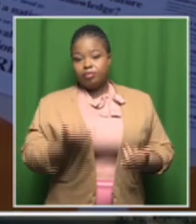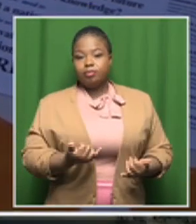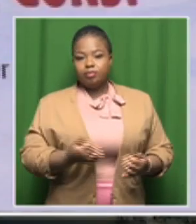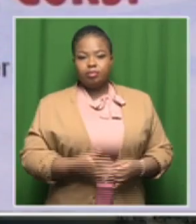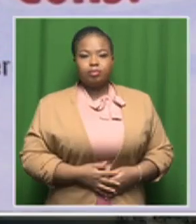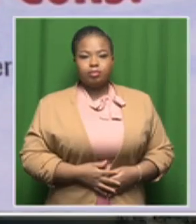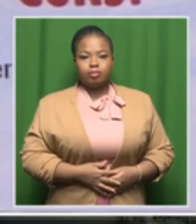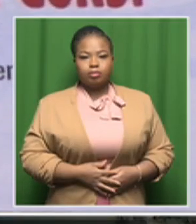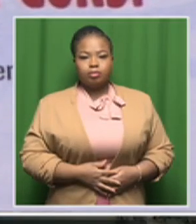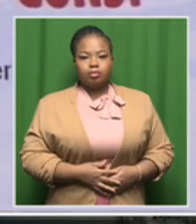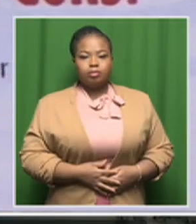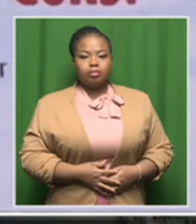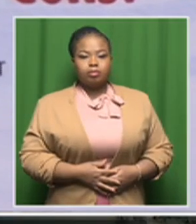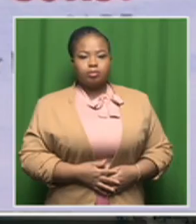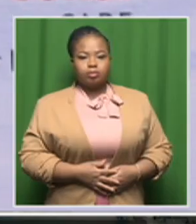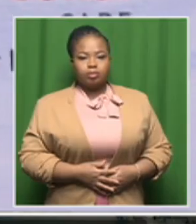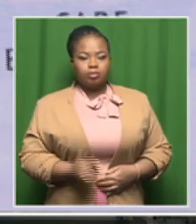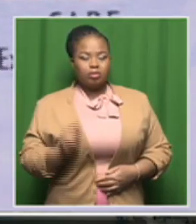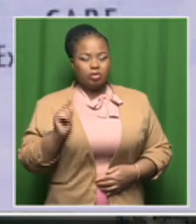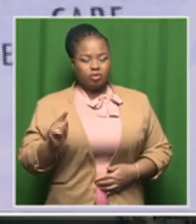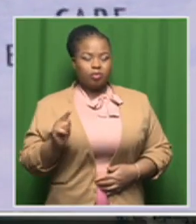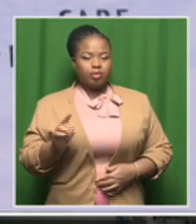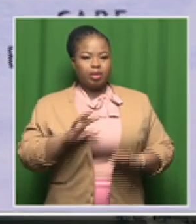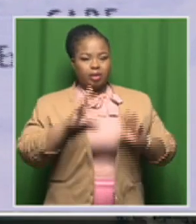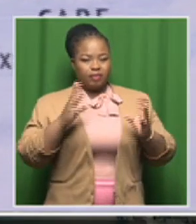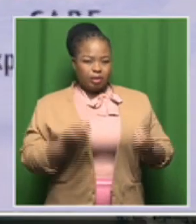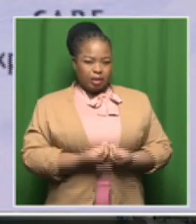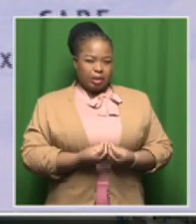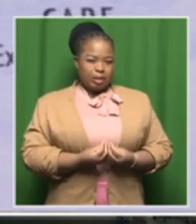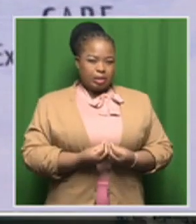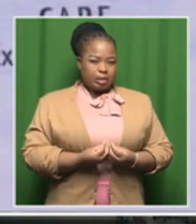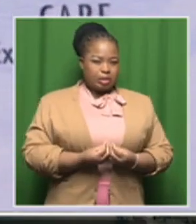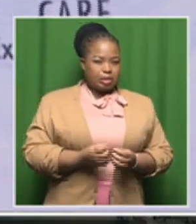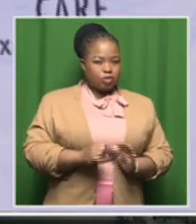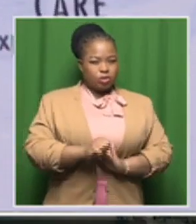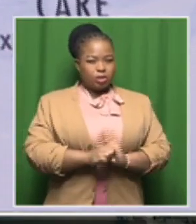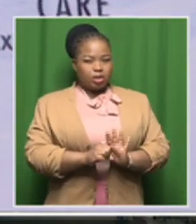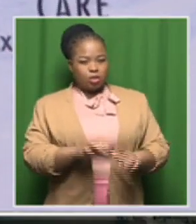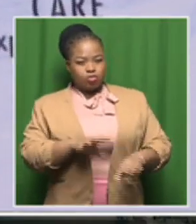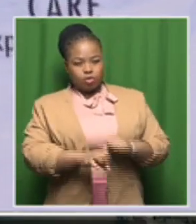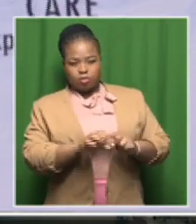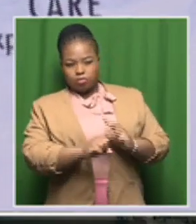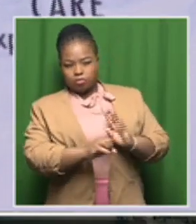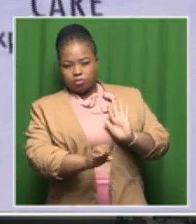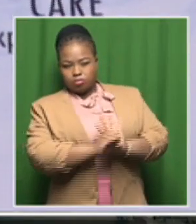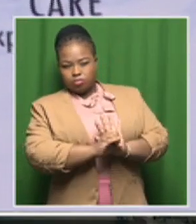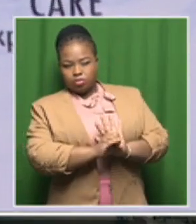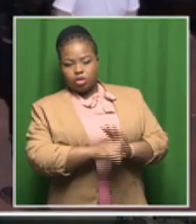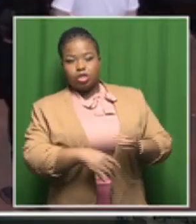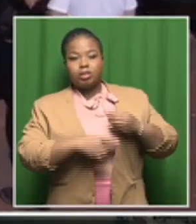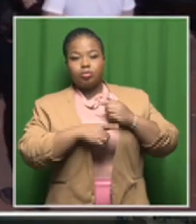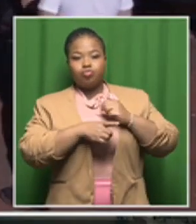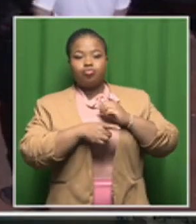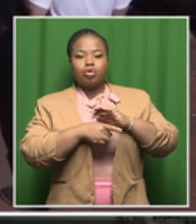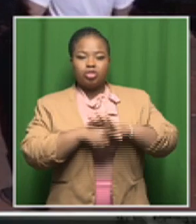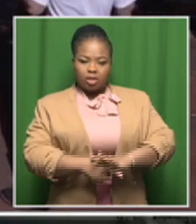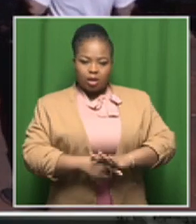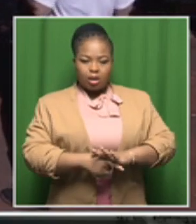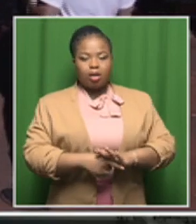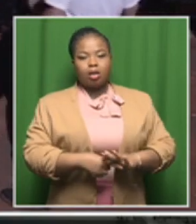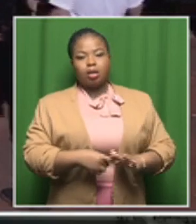back to the clues that were there, I suppose we all saw the depressions and